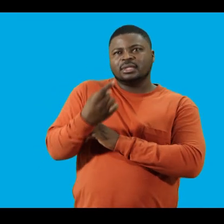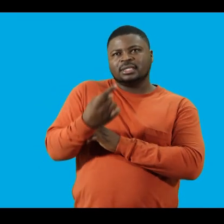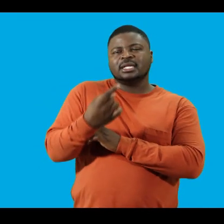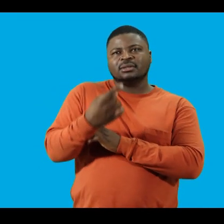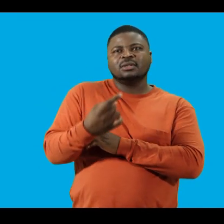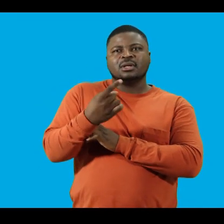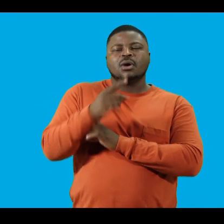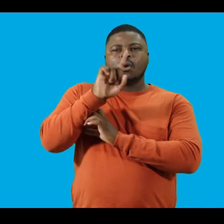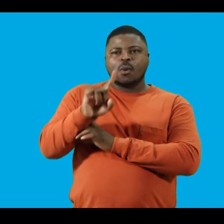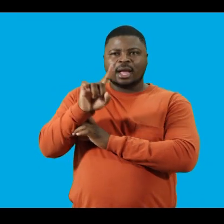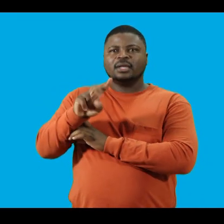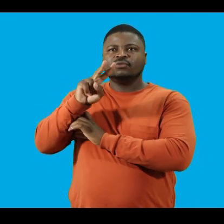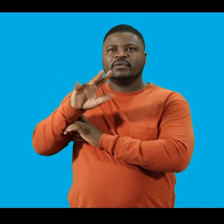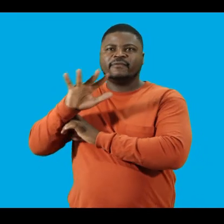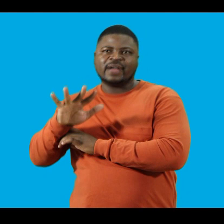1,124